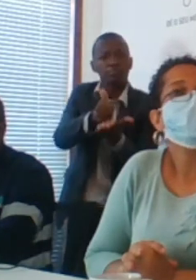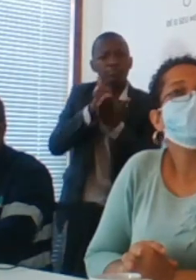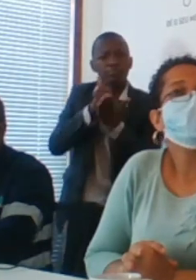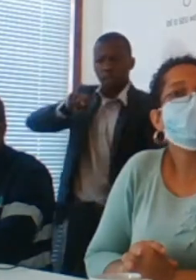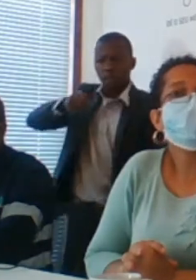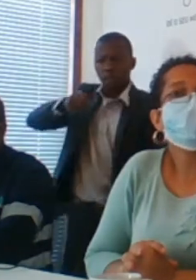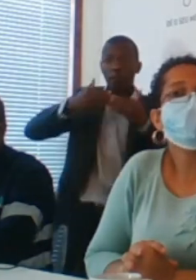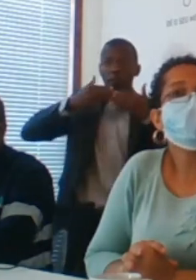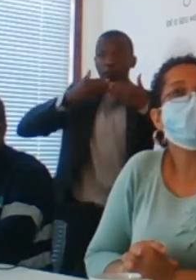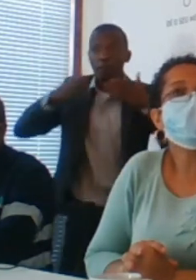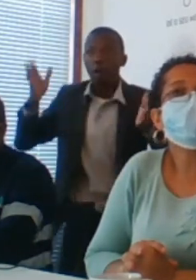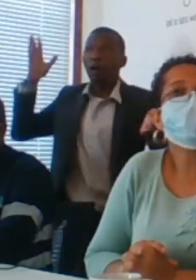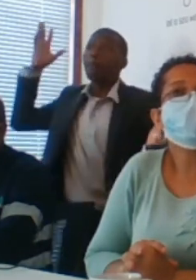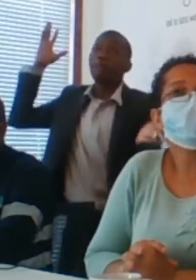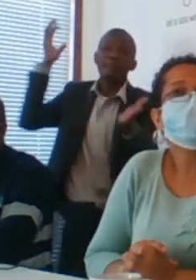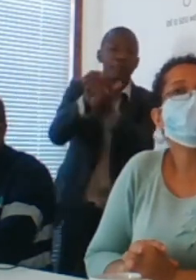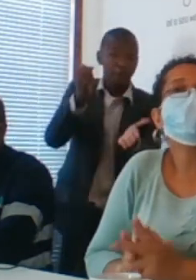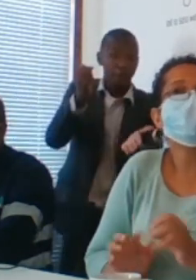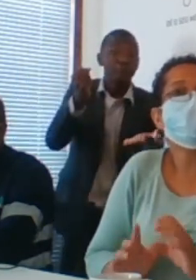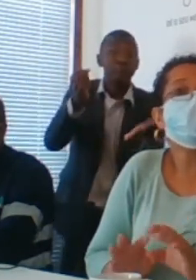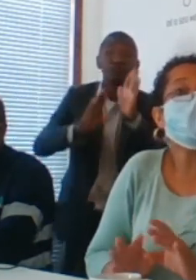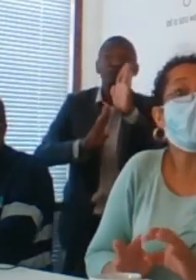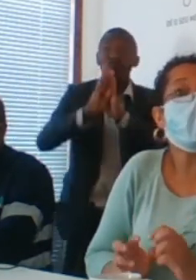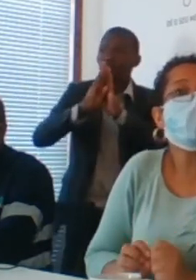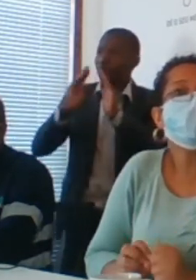component that would make me, would lift me up